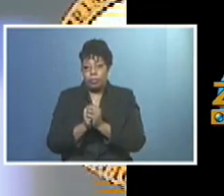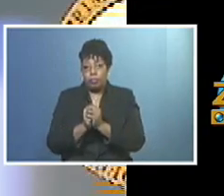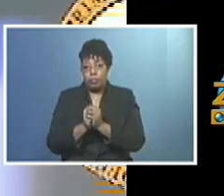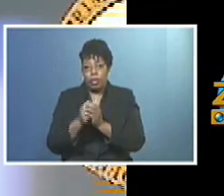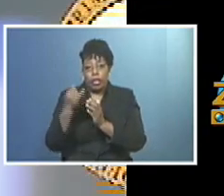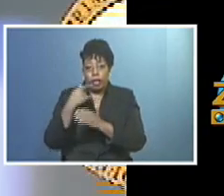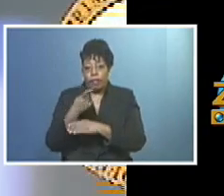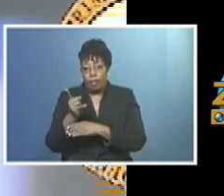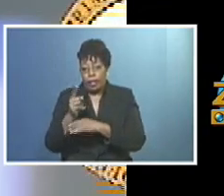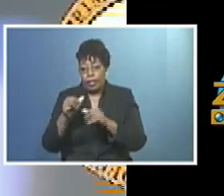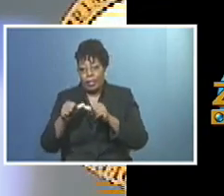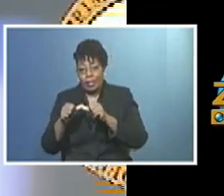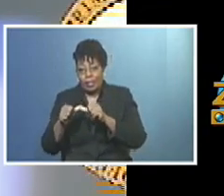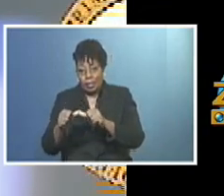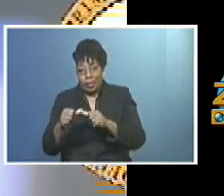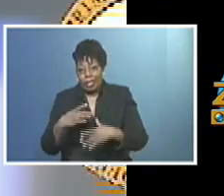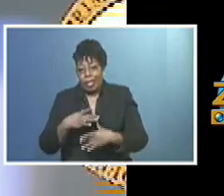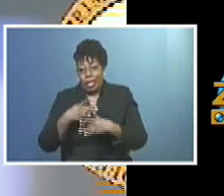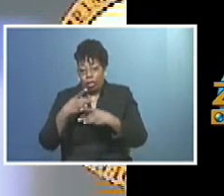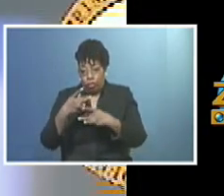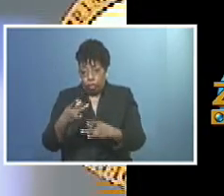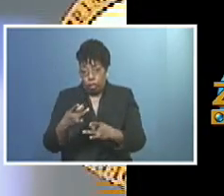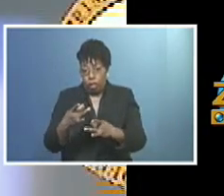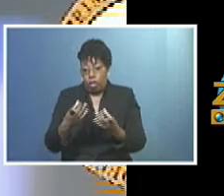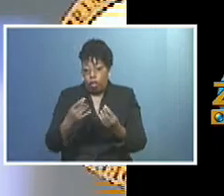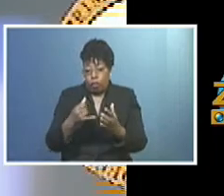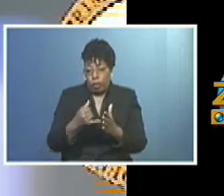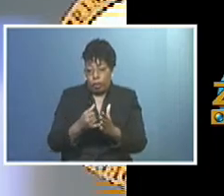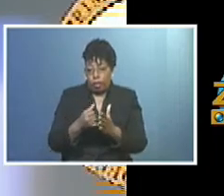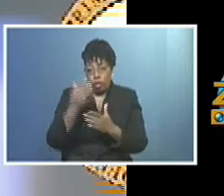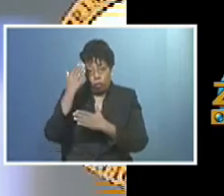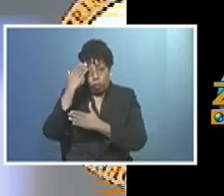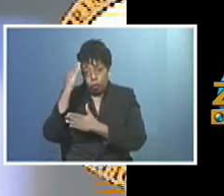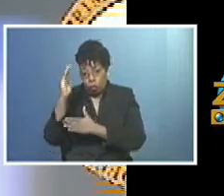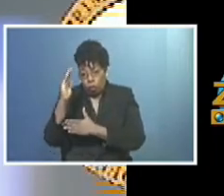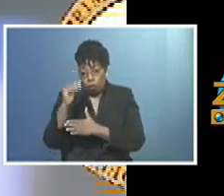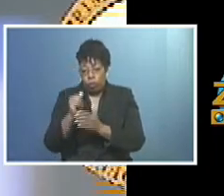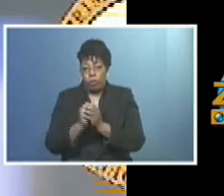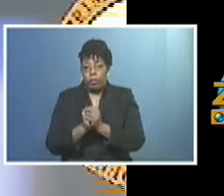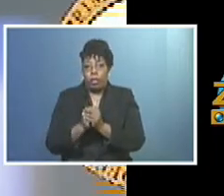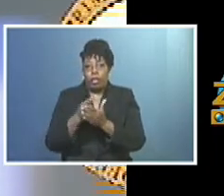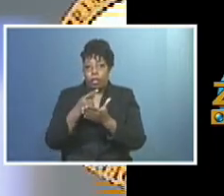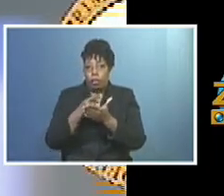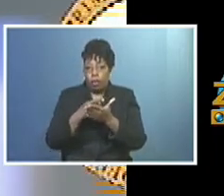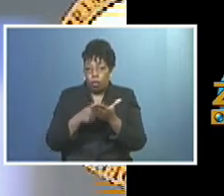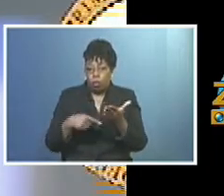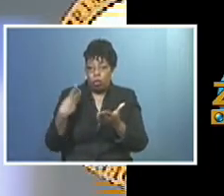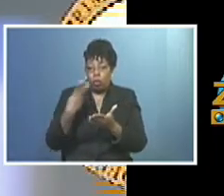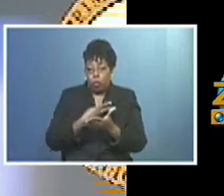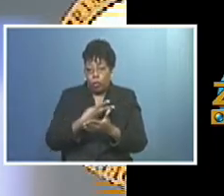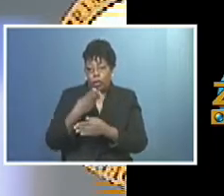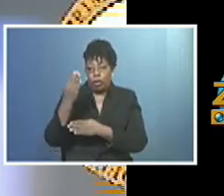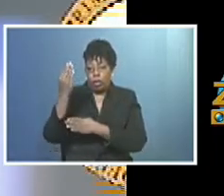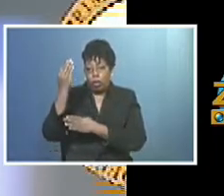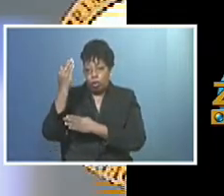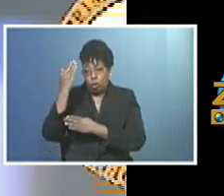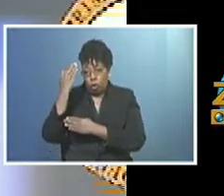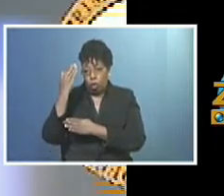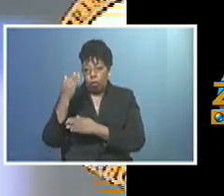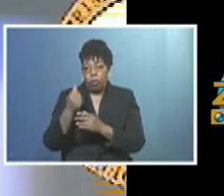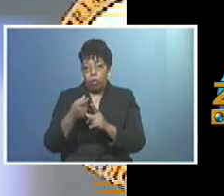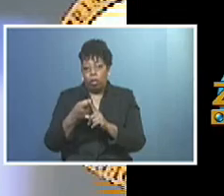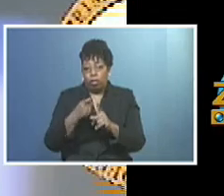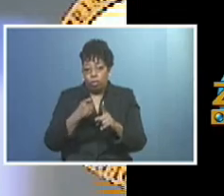still interested in pursuing it, we do not know. But the deal that we know, what we know from the